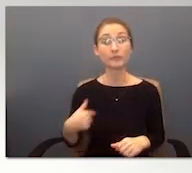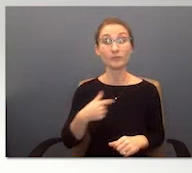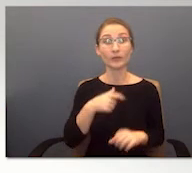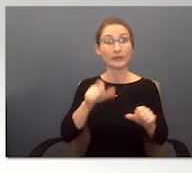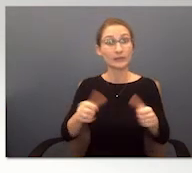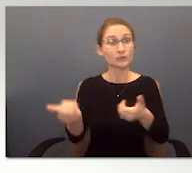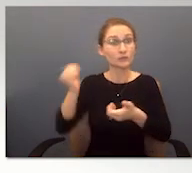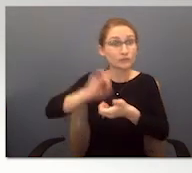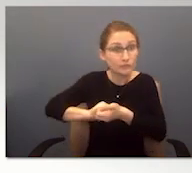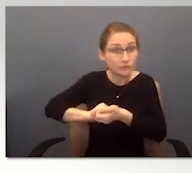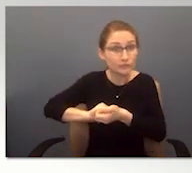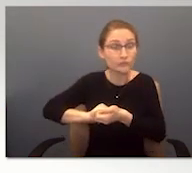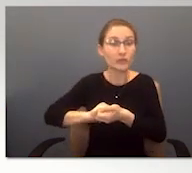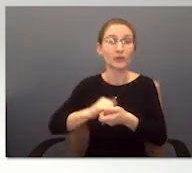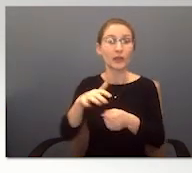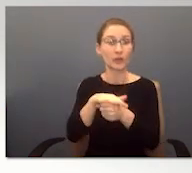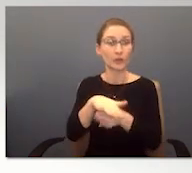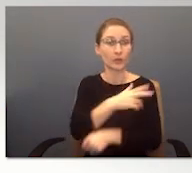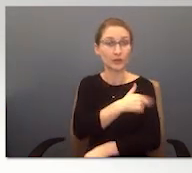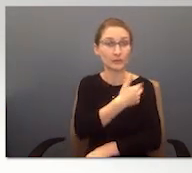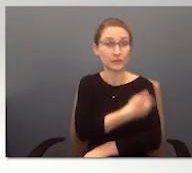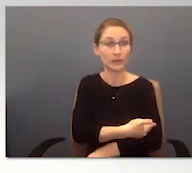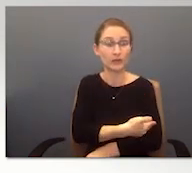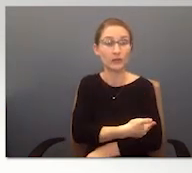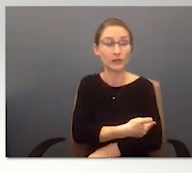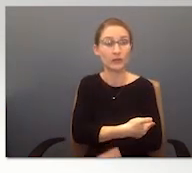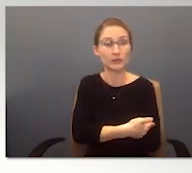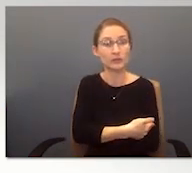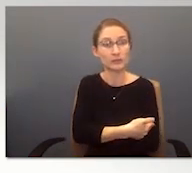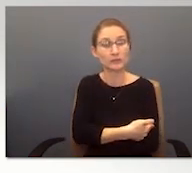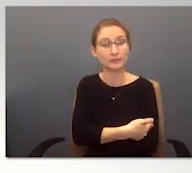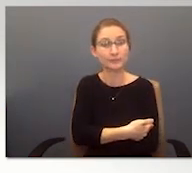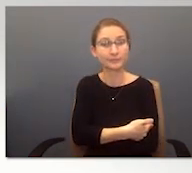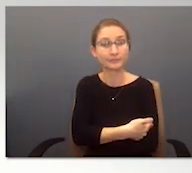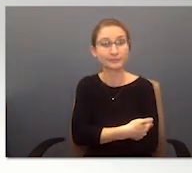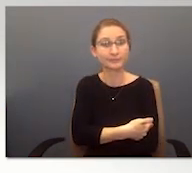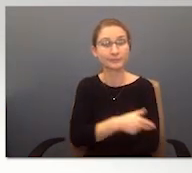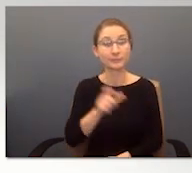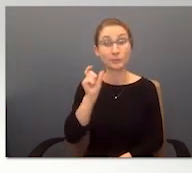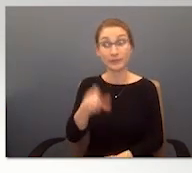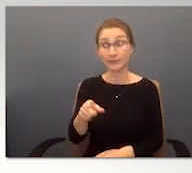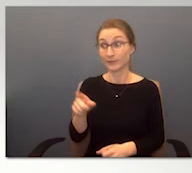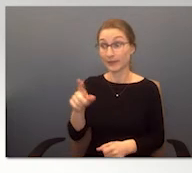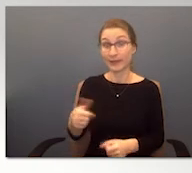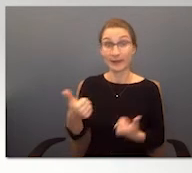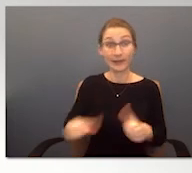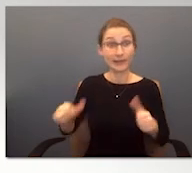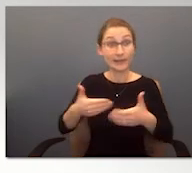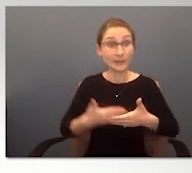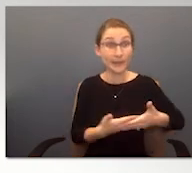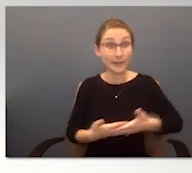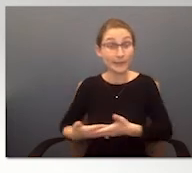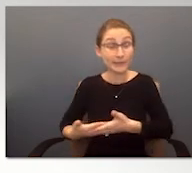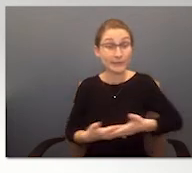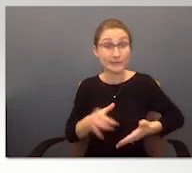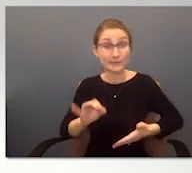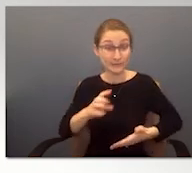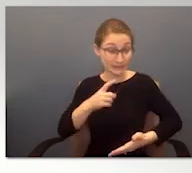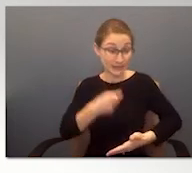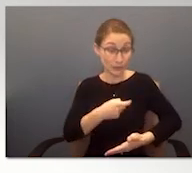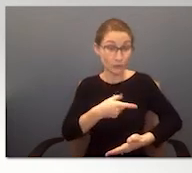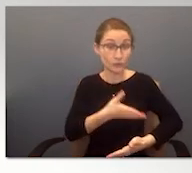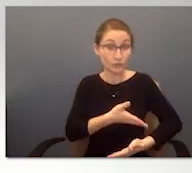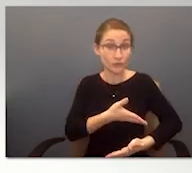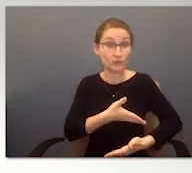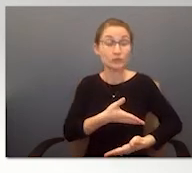to work with local hospitals as well on the other side, on the other end, to get babies who are diagnosed with neonatal abstinence